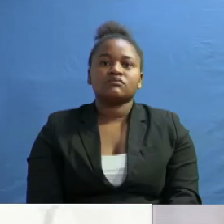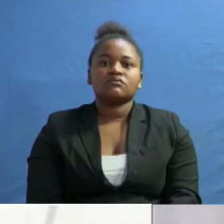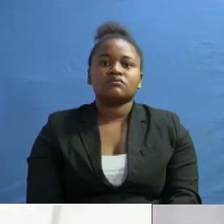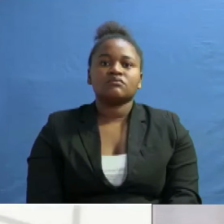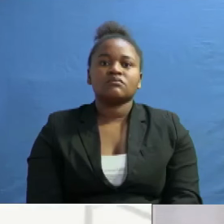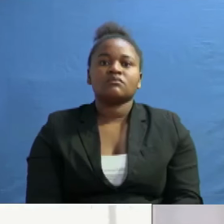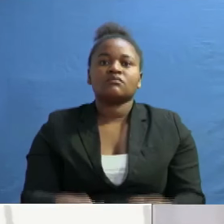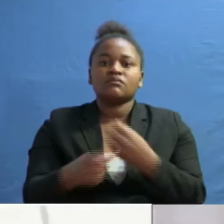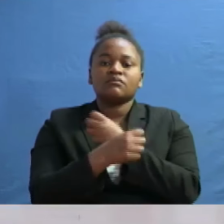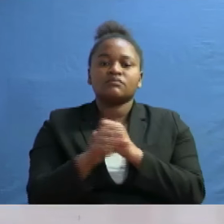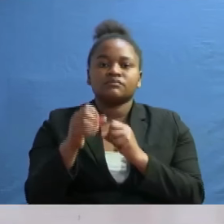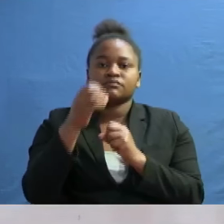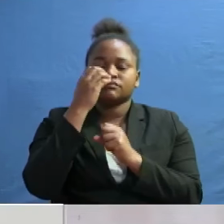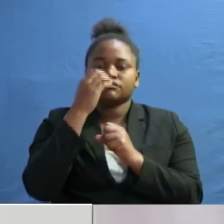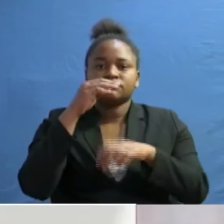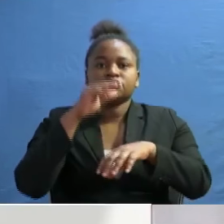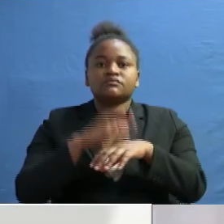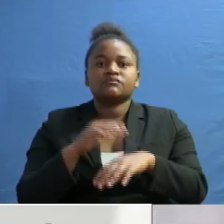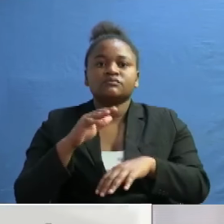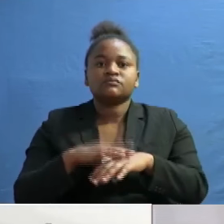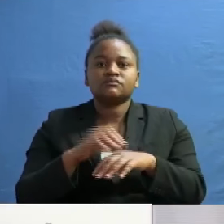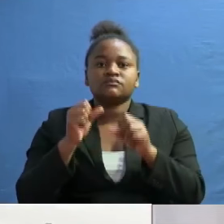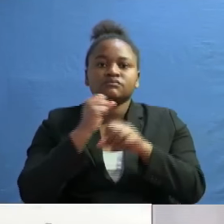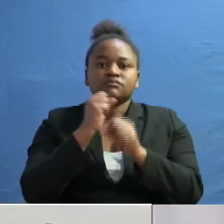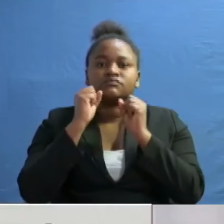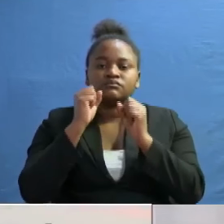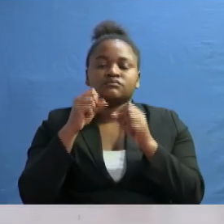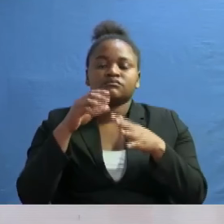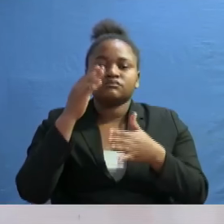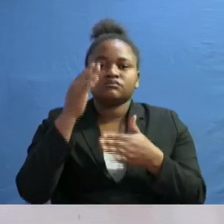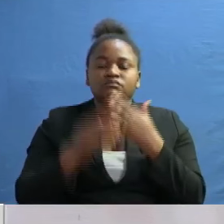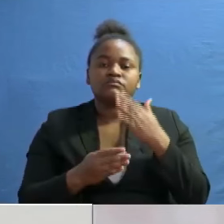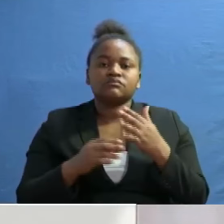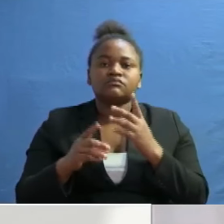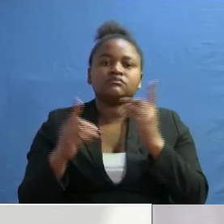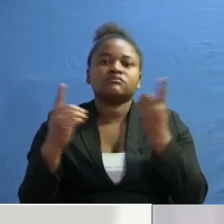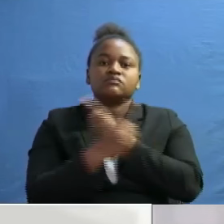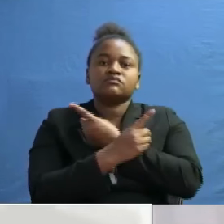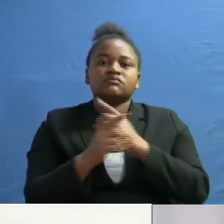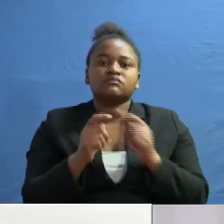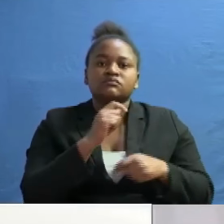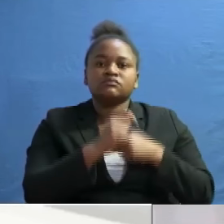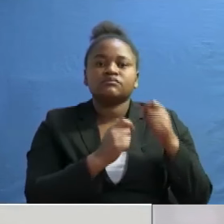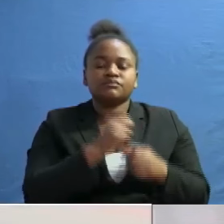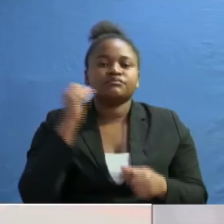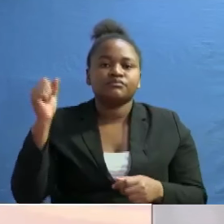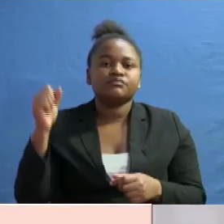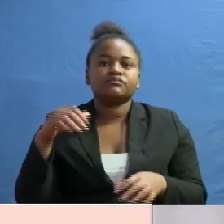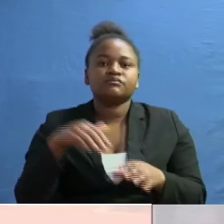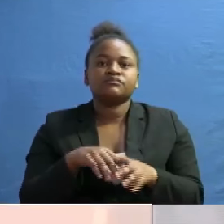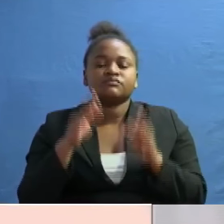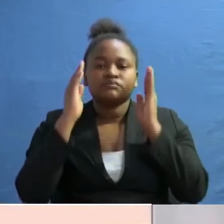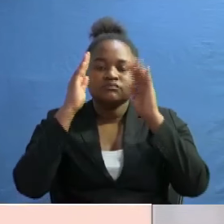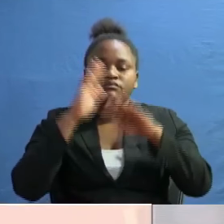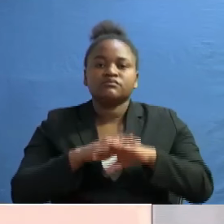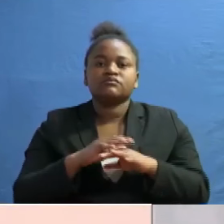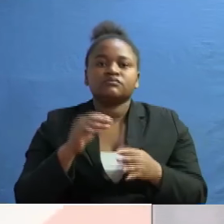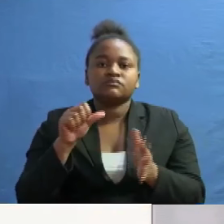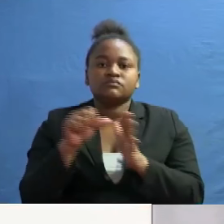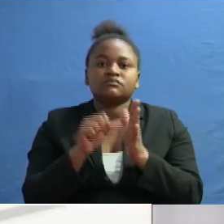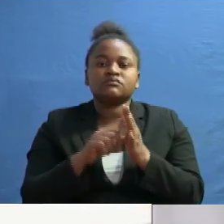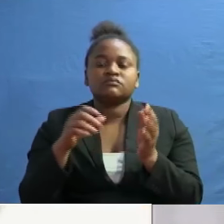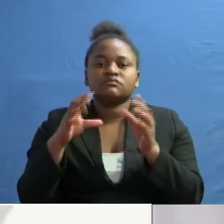And President William Ruto has called on politicians to stop engaging in divisive tribal politics and instead focus on agendas that